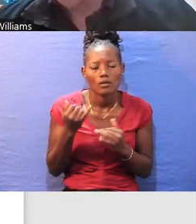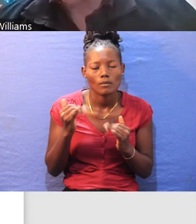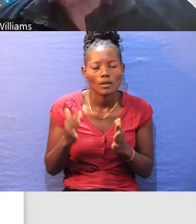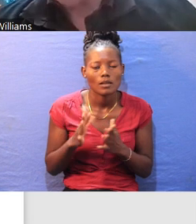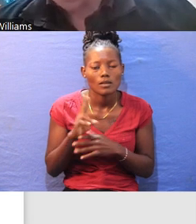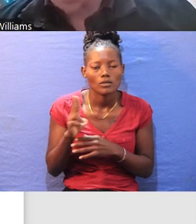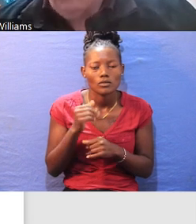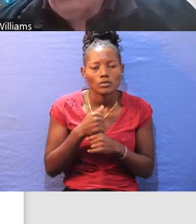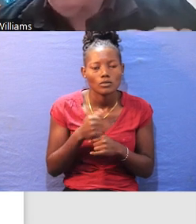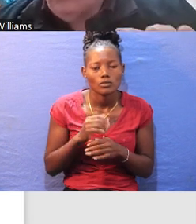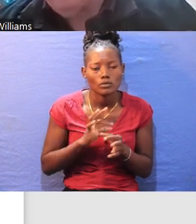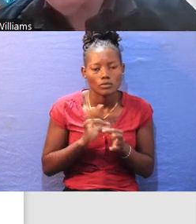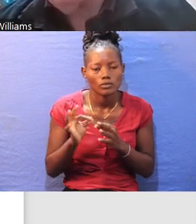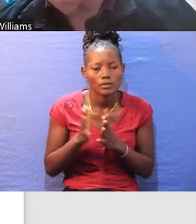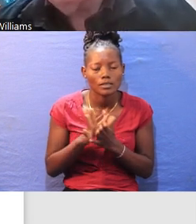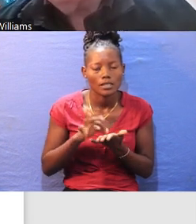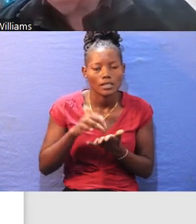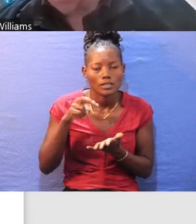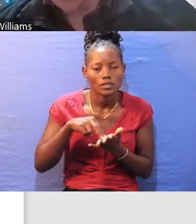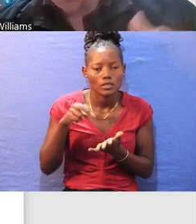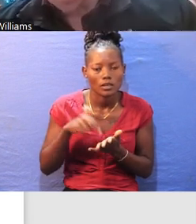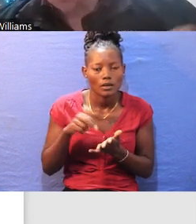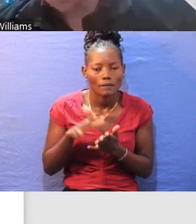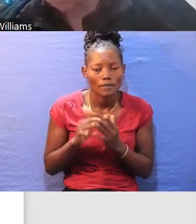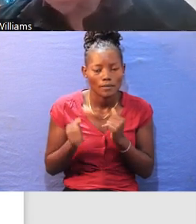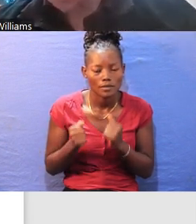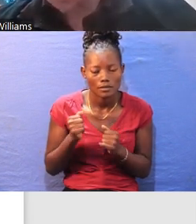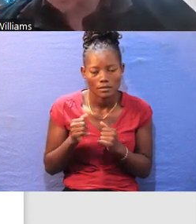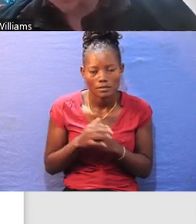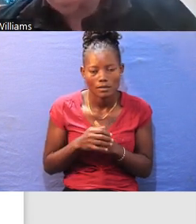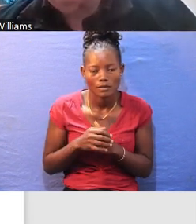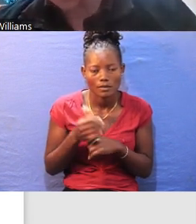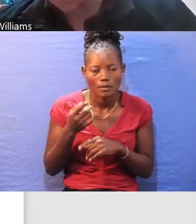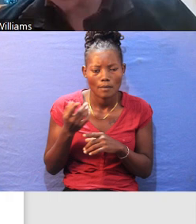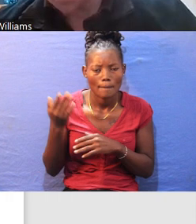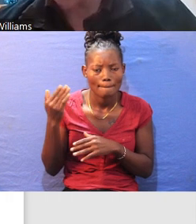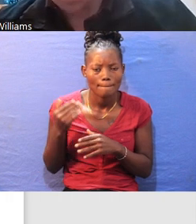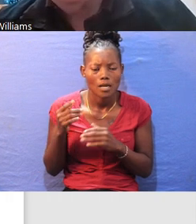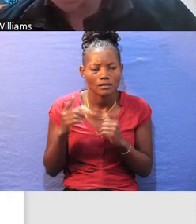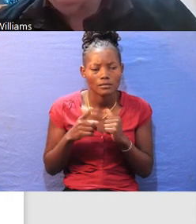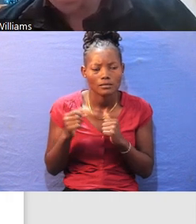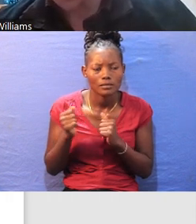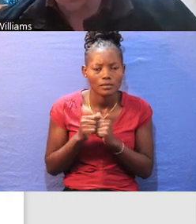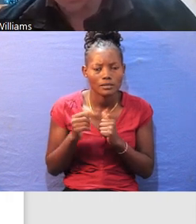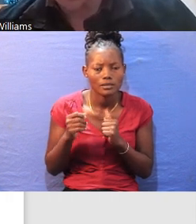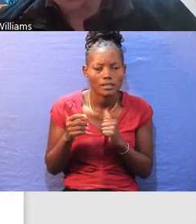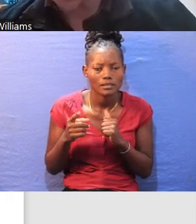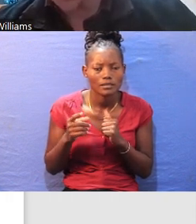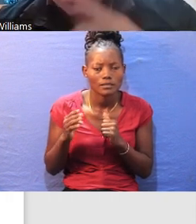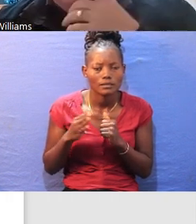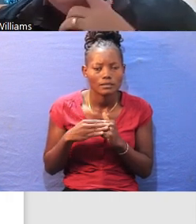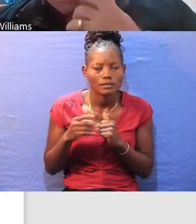don't see that as much anymore, I don't think. But back in the 60s and 70s, you used to see that a lot, where they